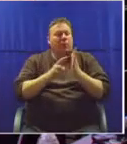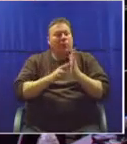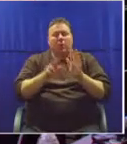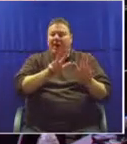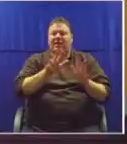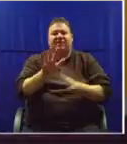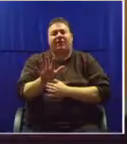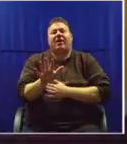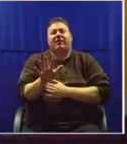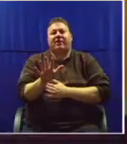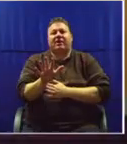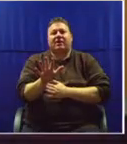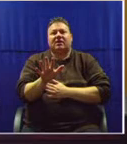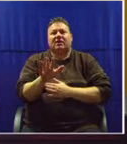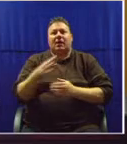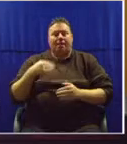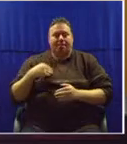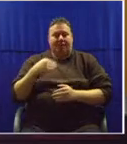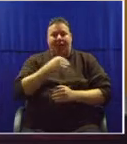85,